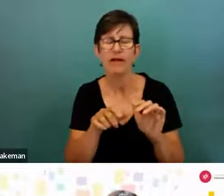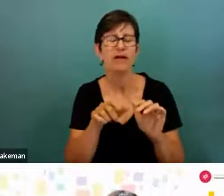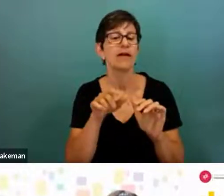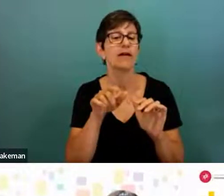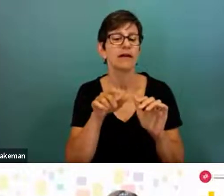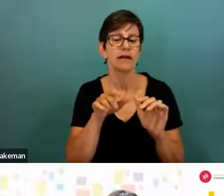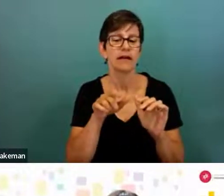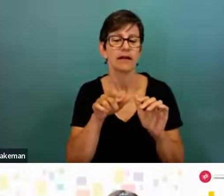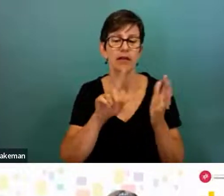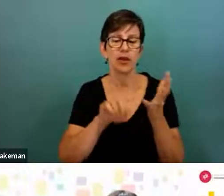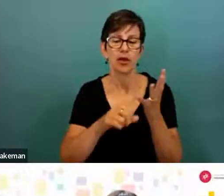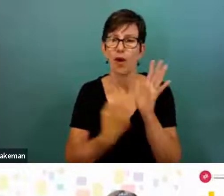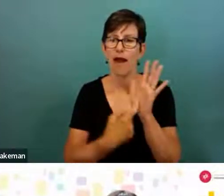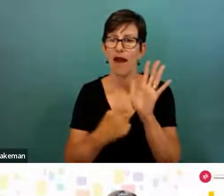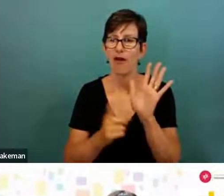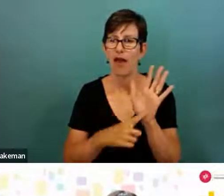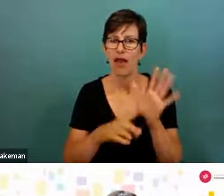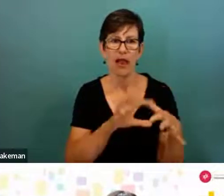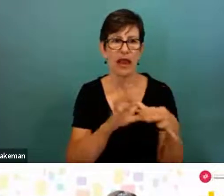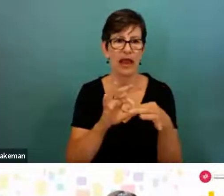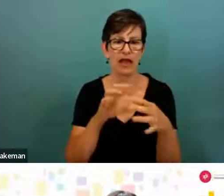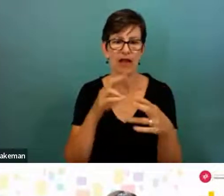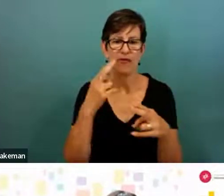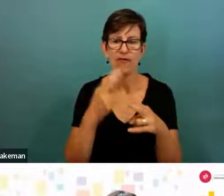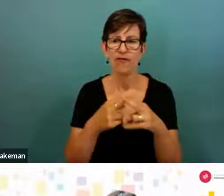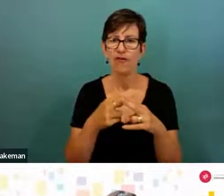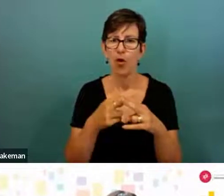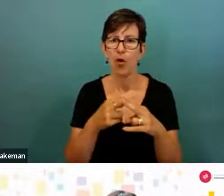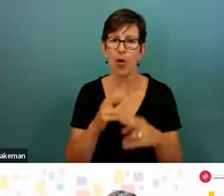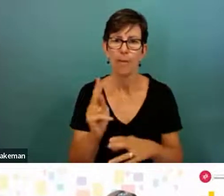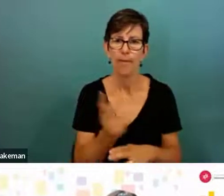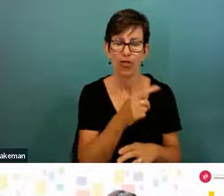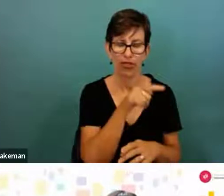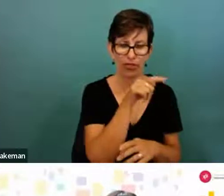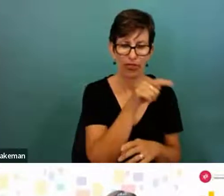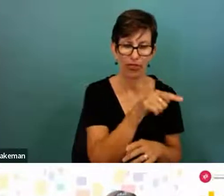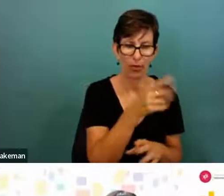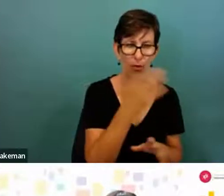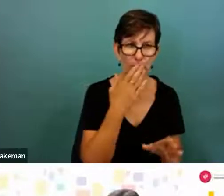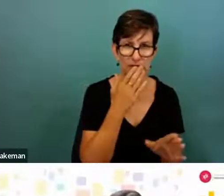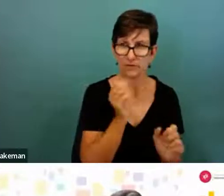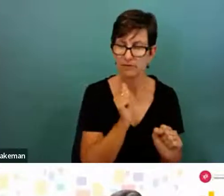The URLs for both the